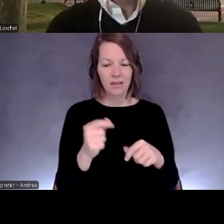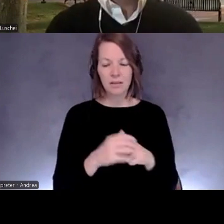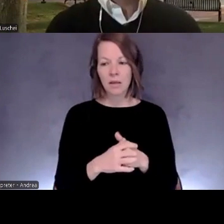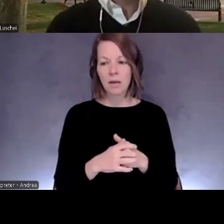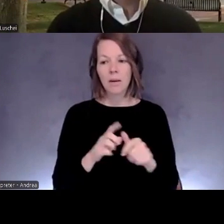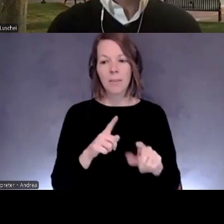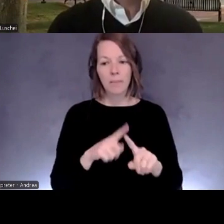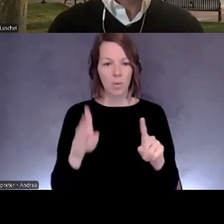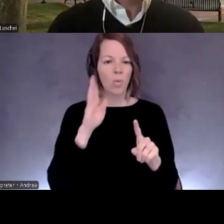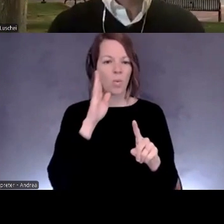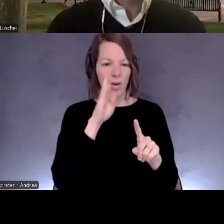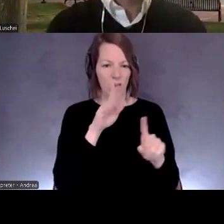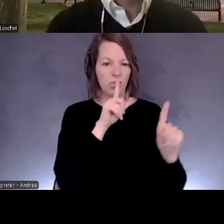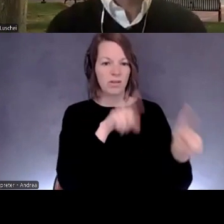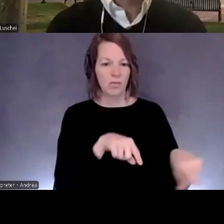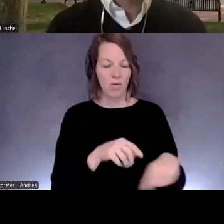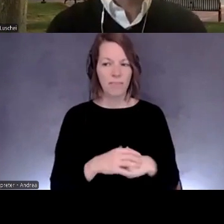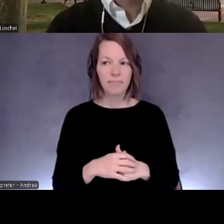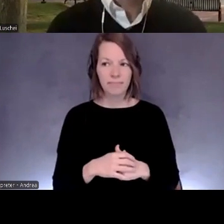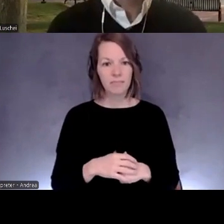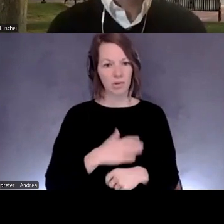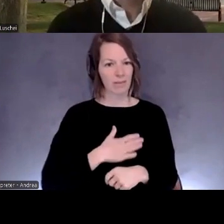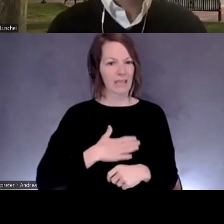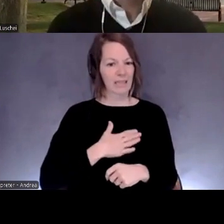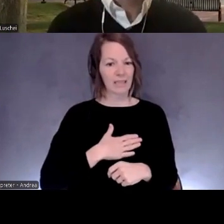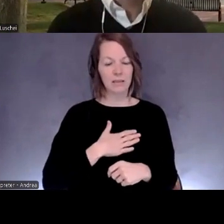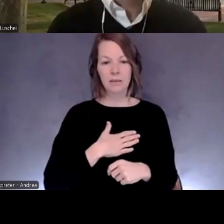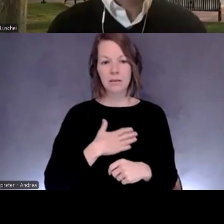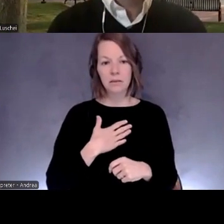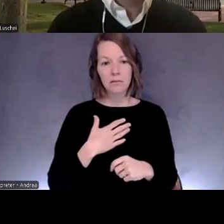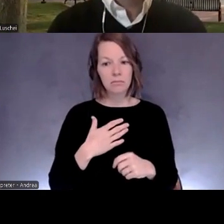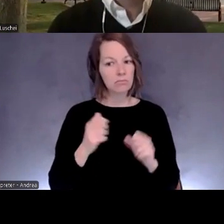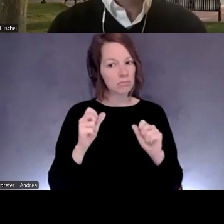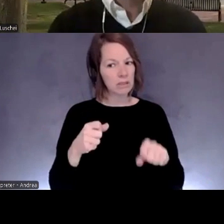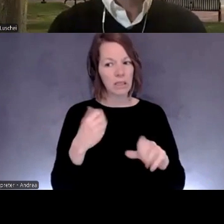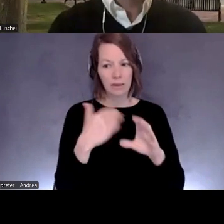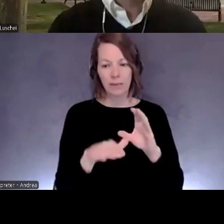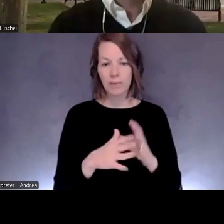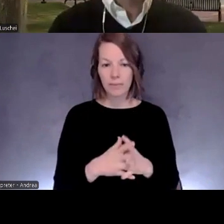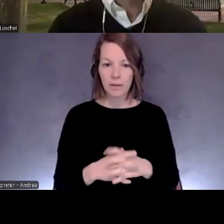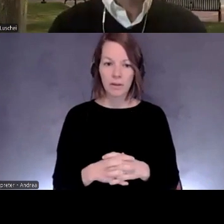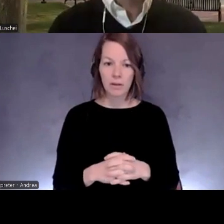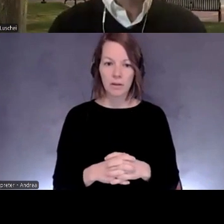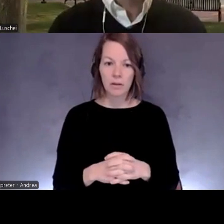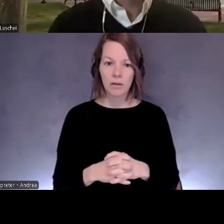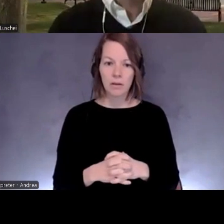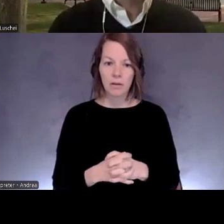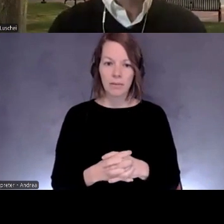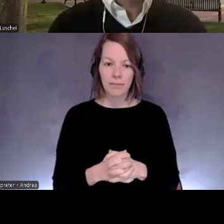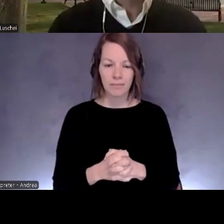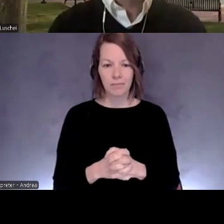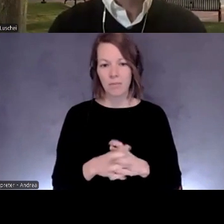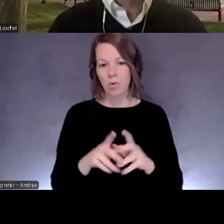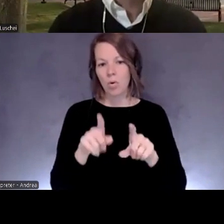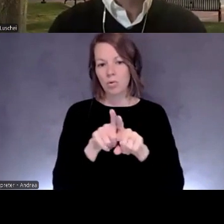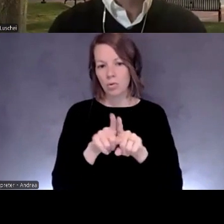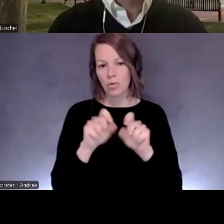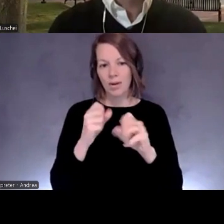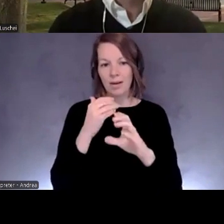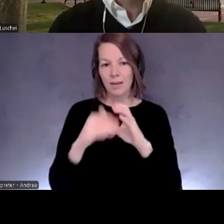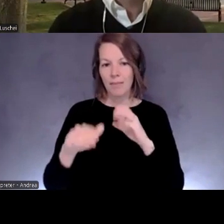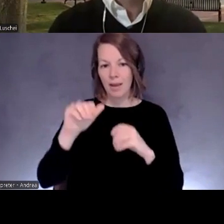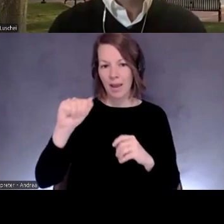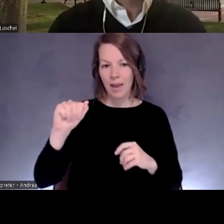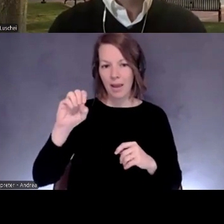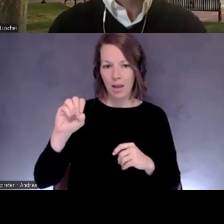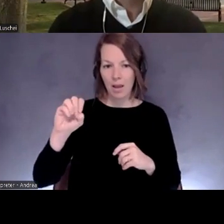hours, but we will respond. So please feel free to email us. And then also you can all email the